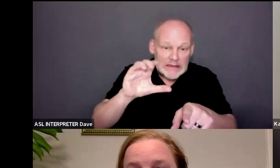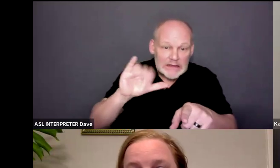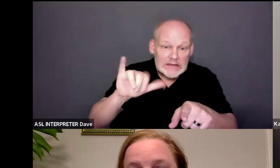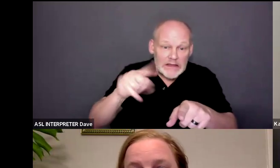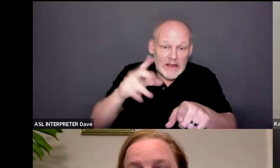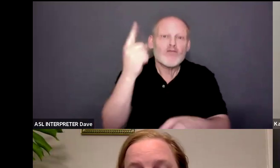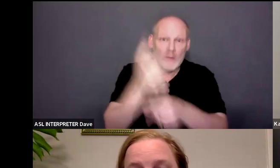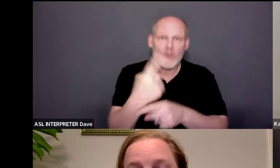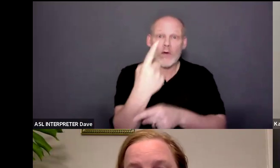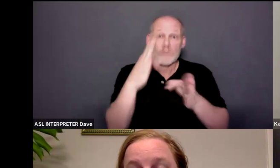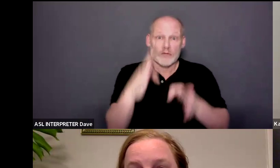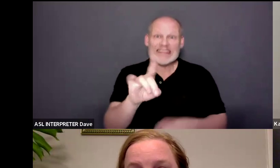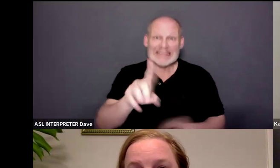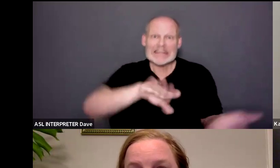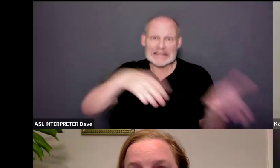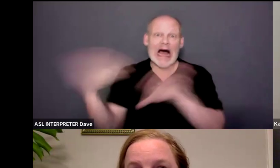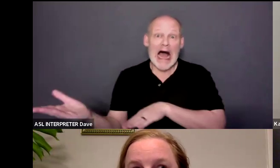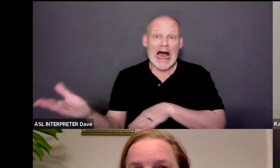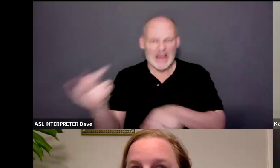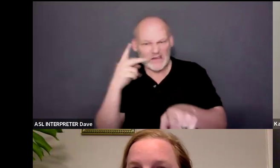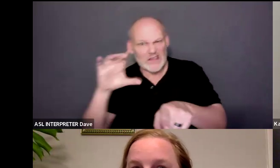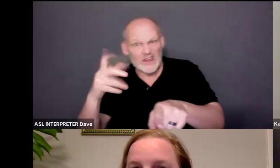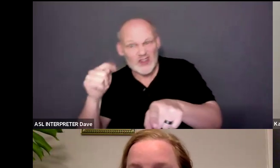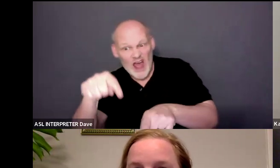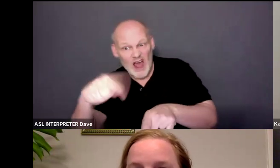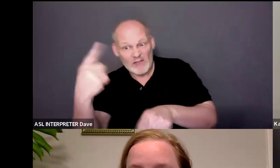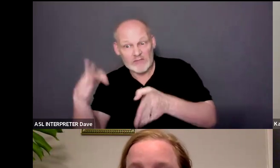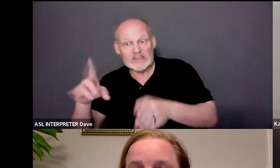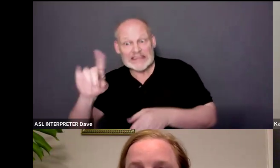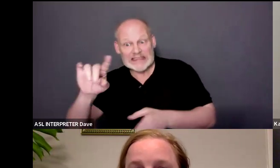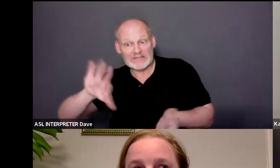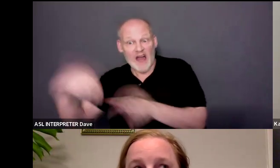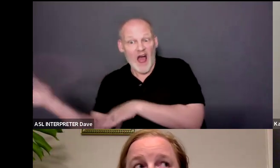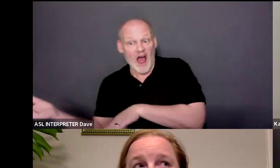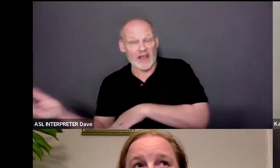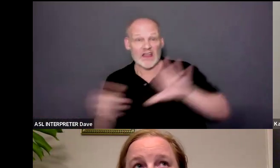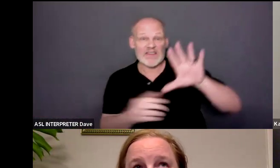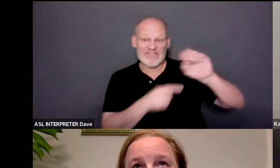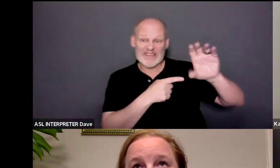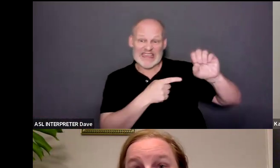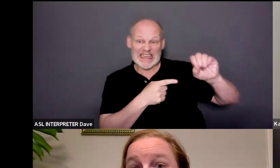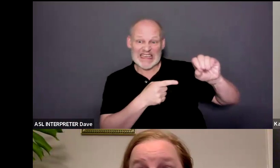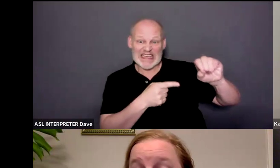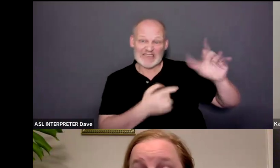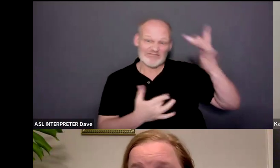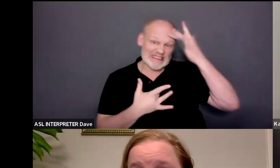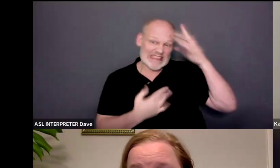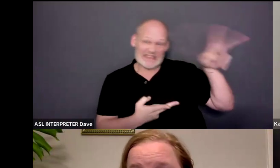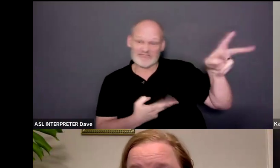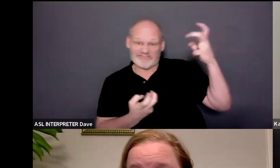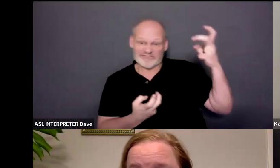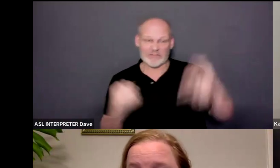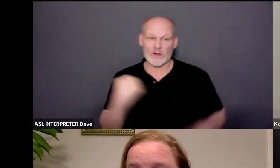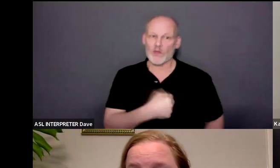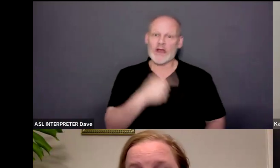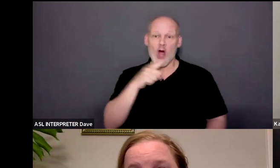died in the chat. She put one person died, and I think 50 people were sick. So we'll see. We are tracking it as time